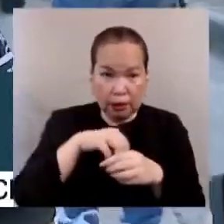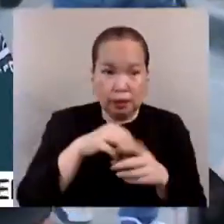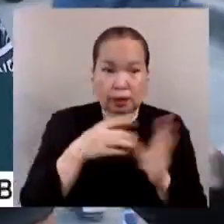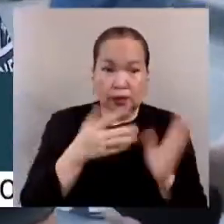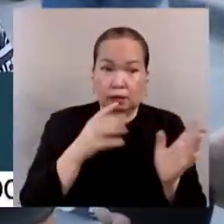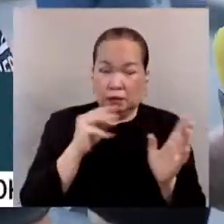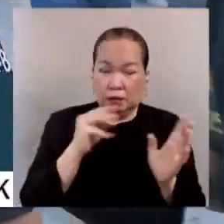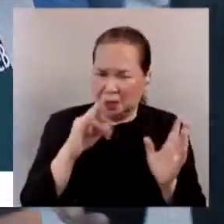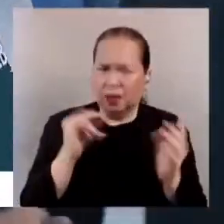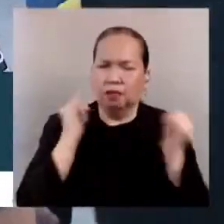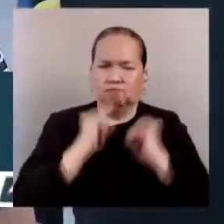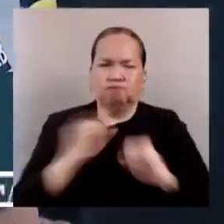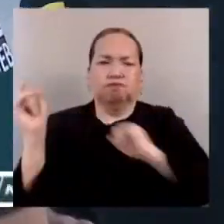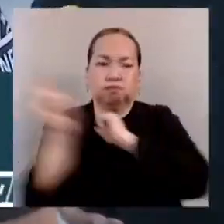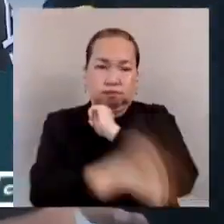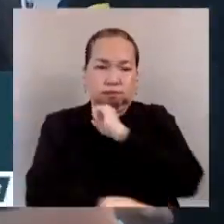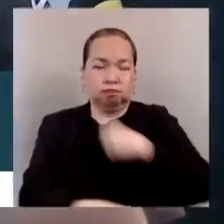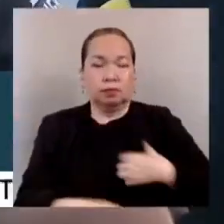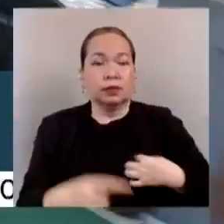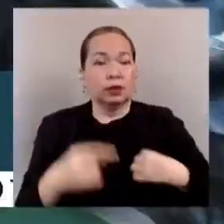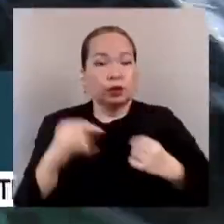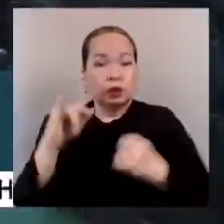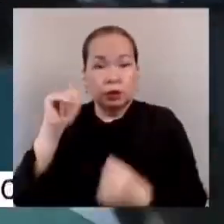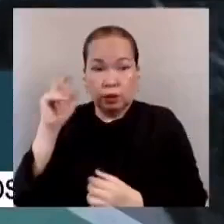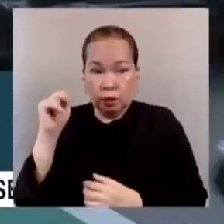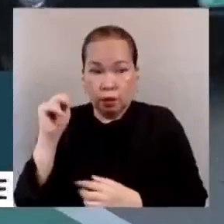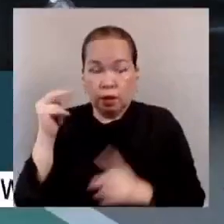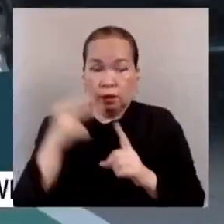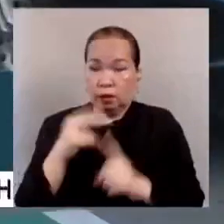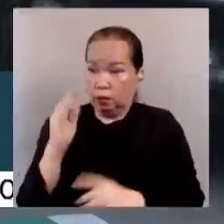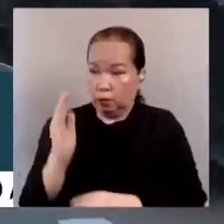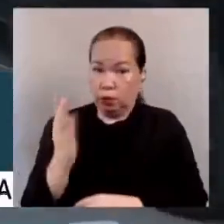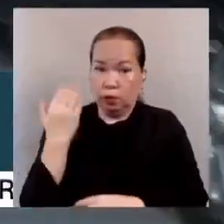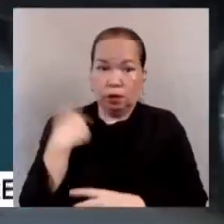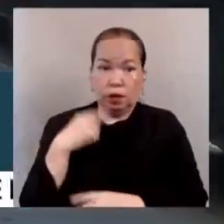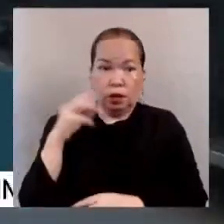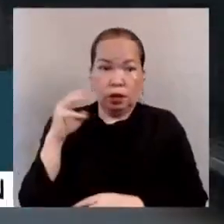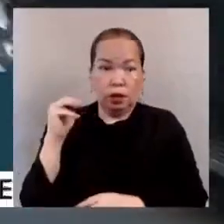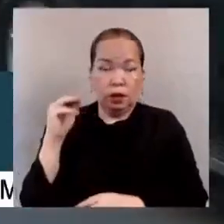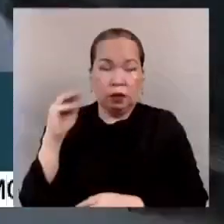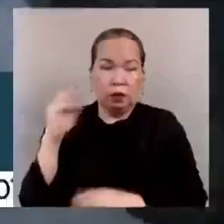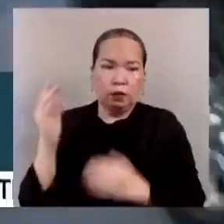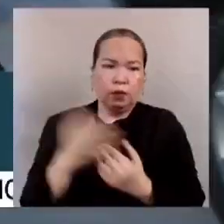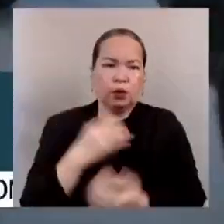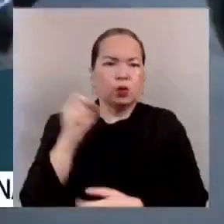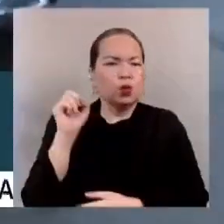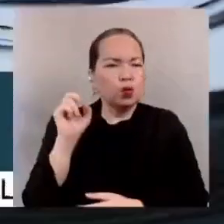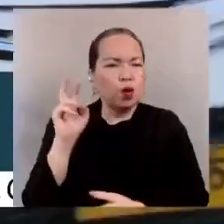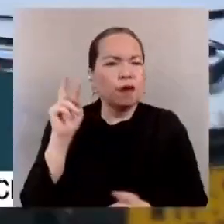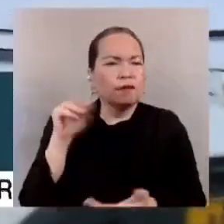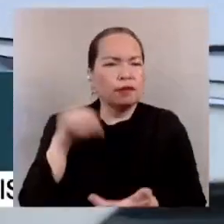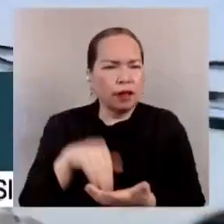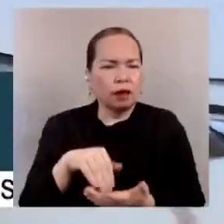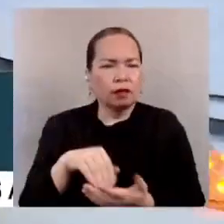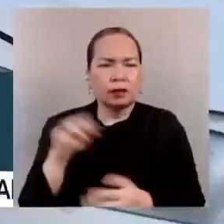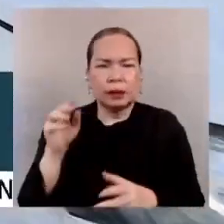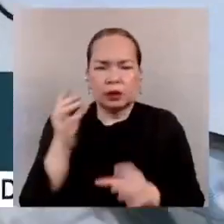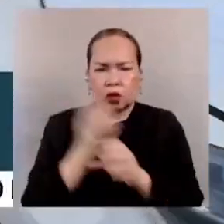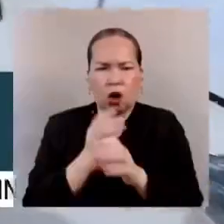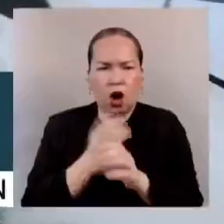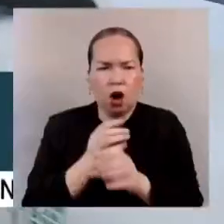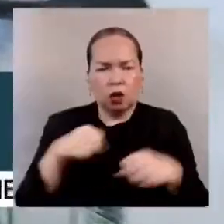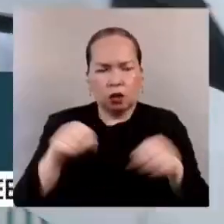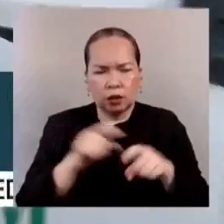agency. From January until this morning, MMDA flagged down around 12,000 vehicles. The agency hopes